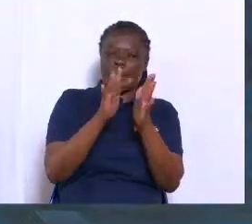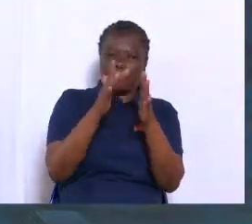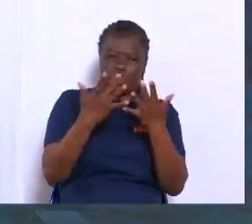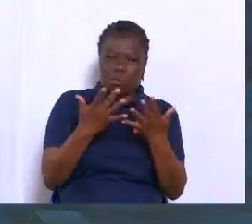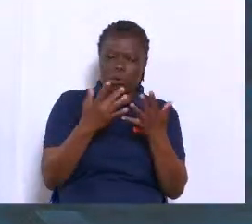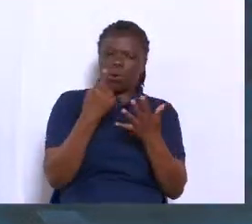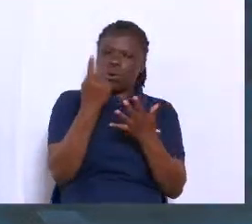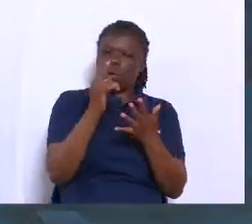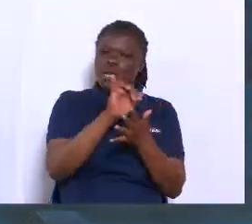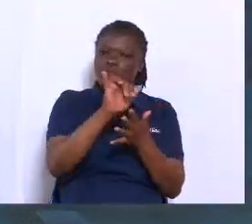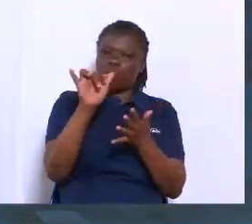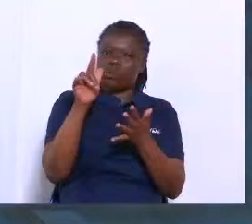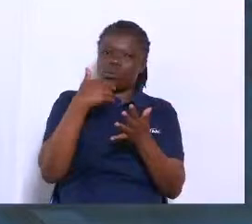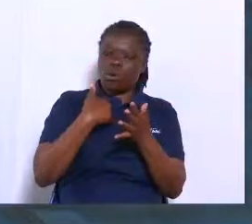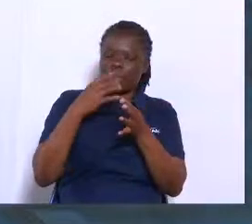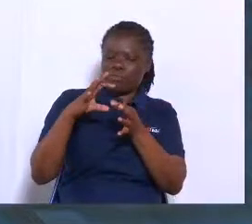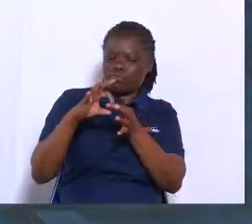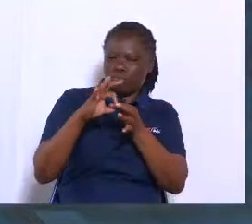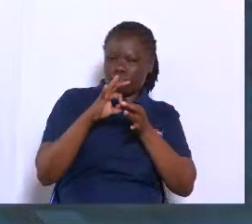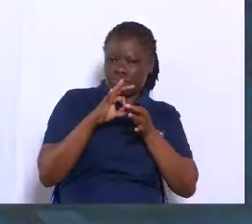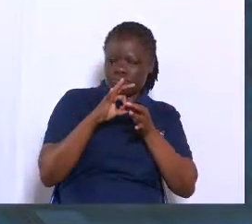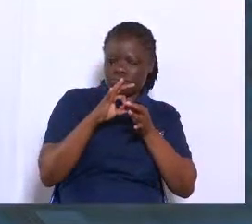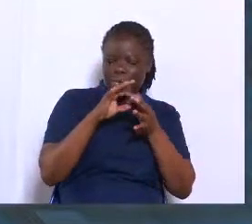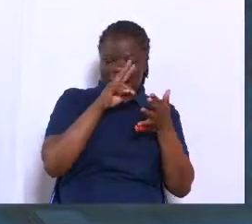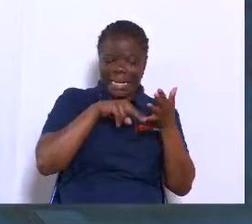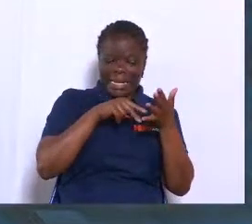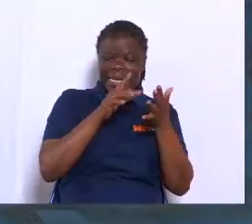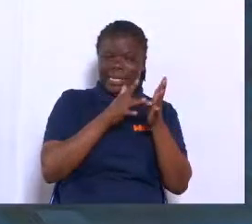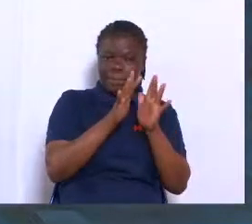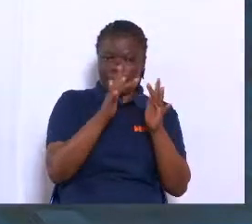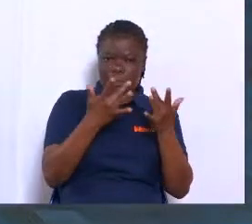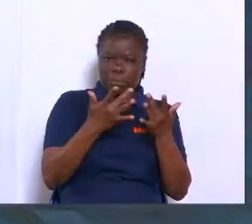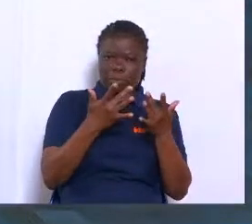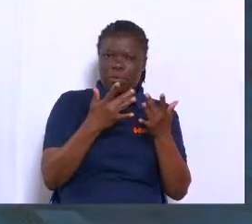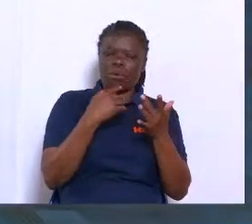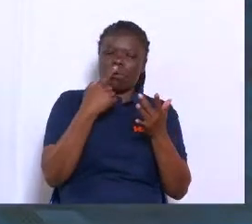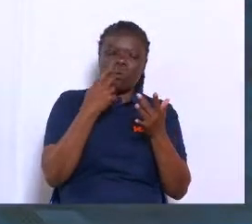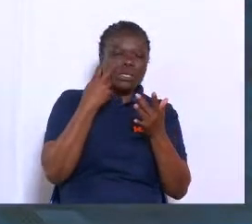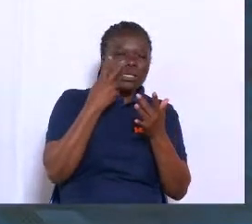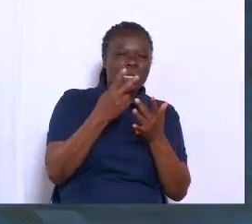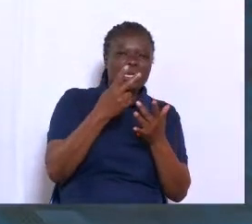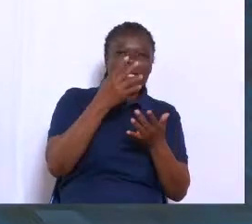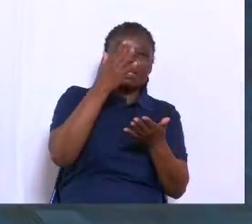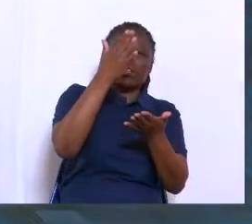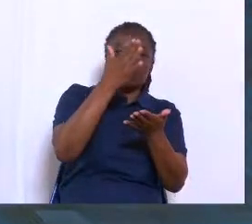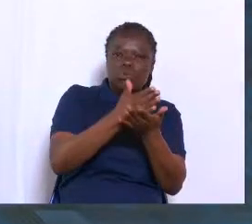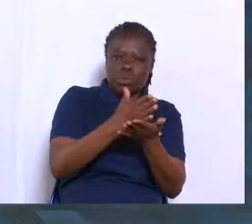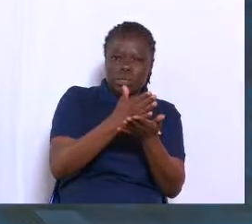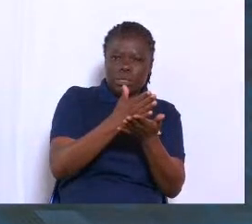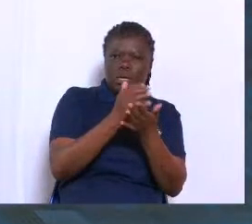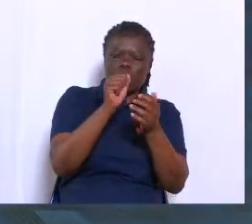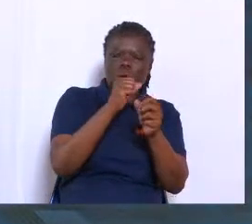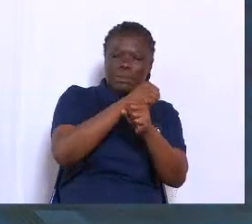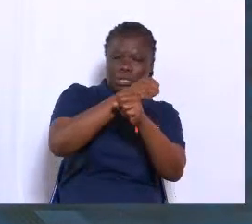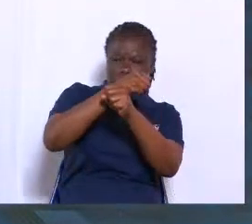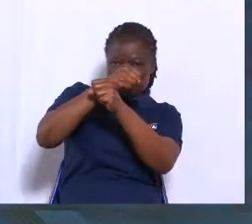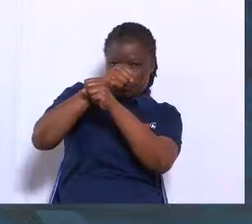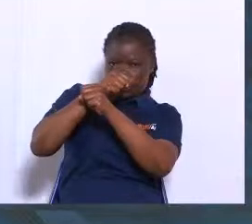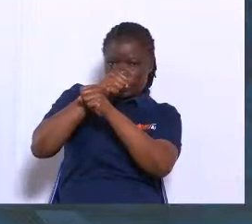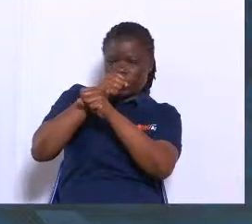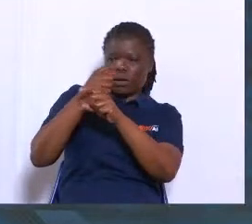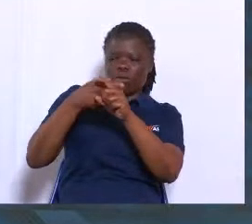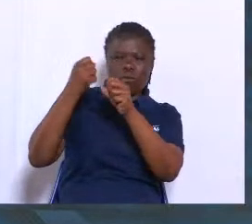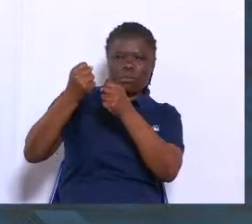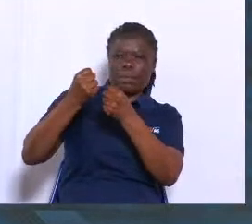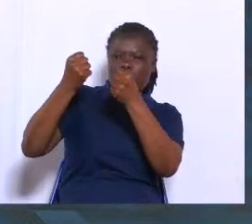Only those who've been diligent students of Scripture, who have received the love of truth, will be shielded from the